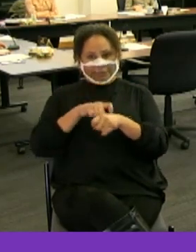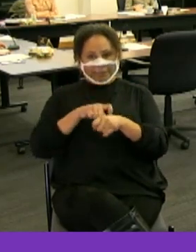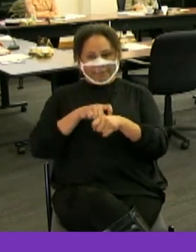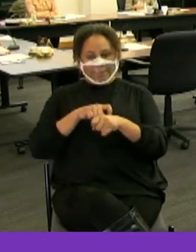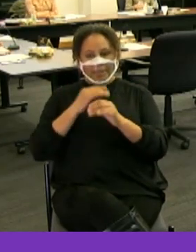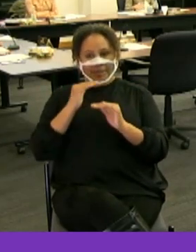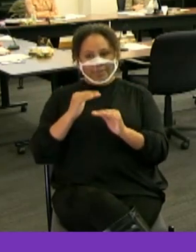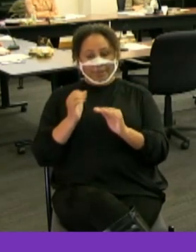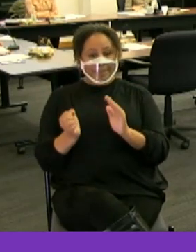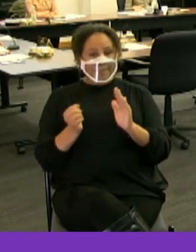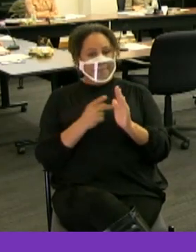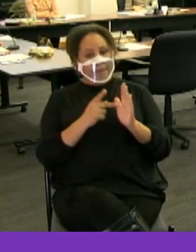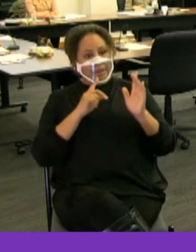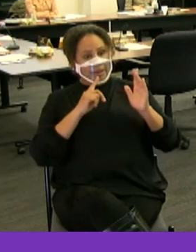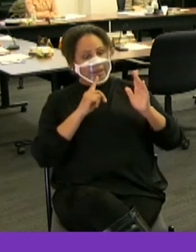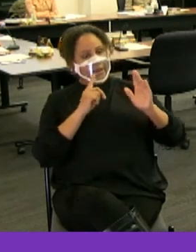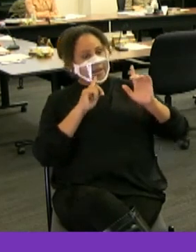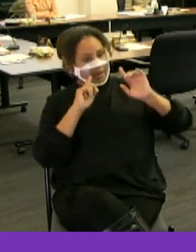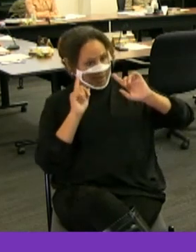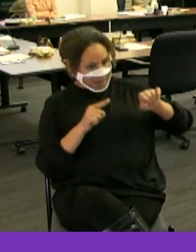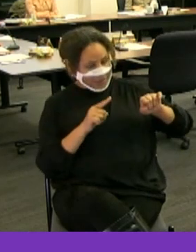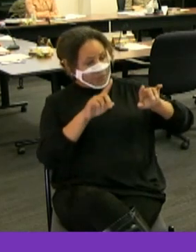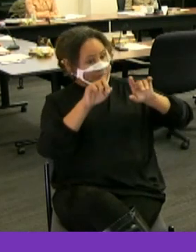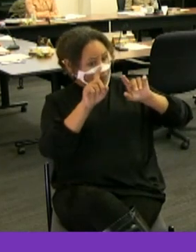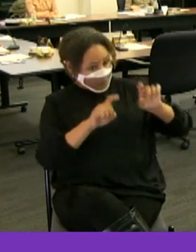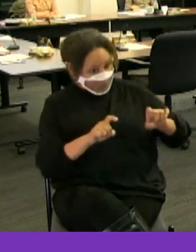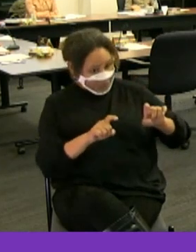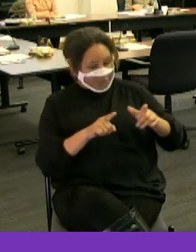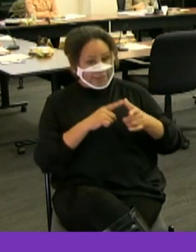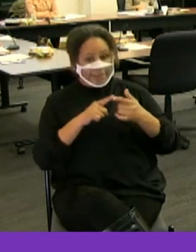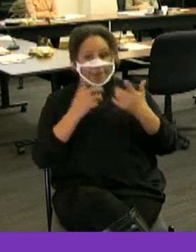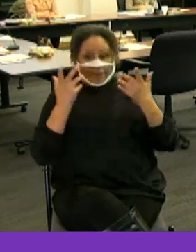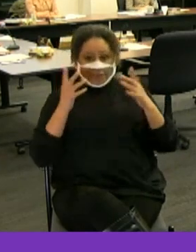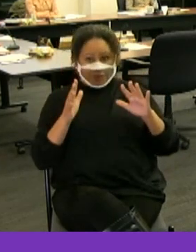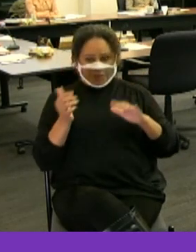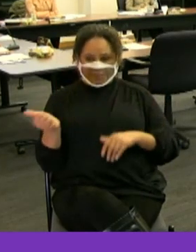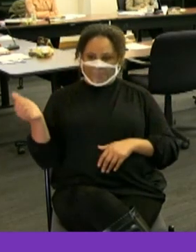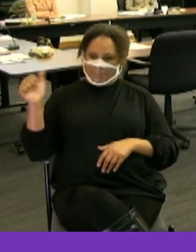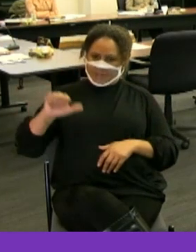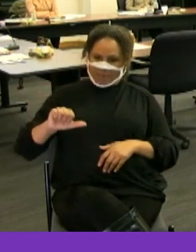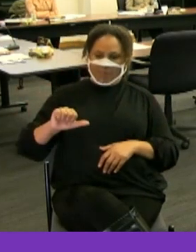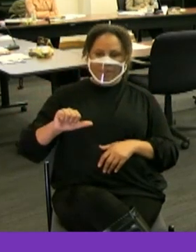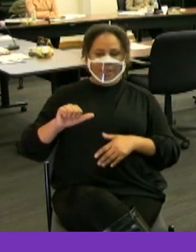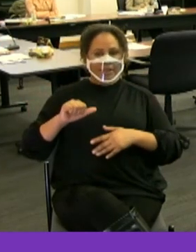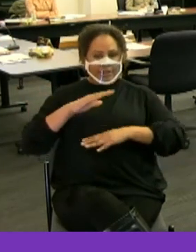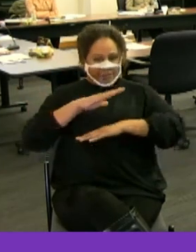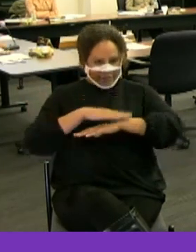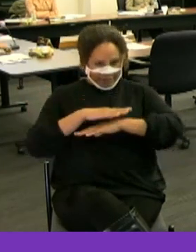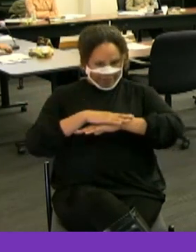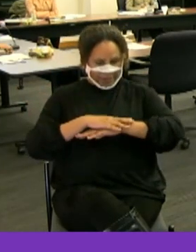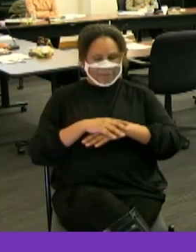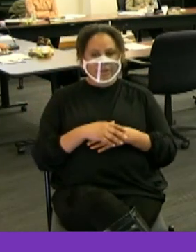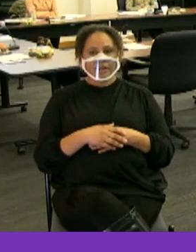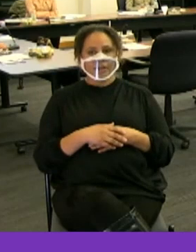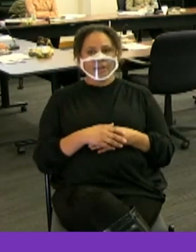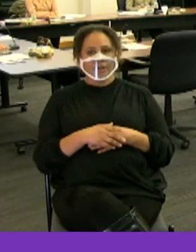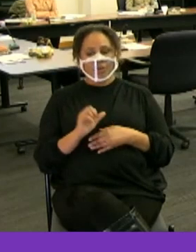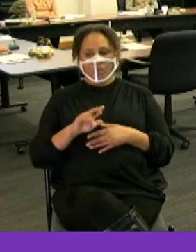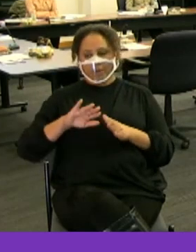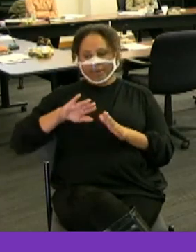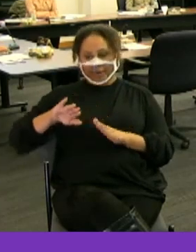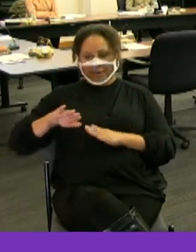to rebuttal, and then we would table the topic. So there were discussions about,